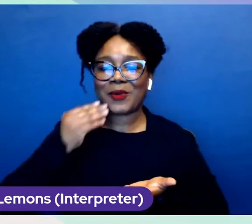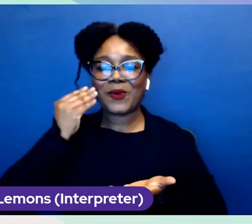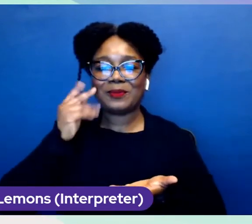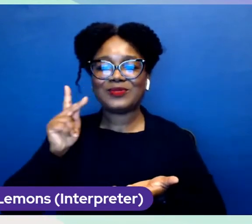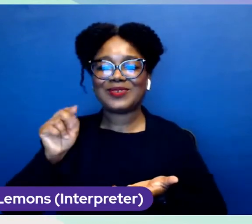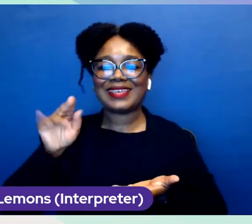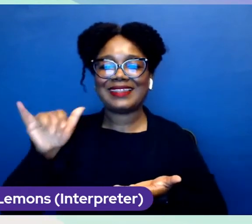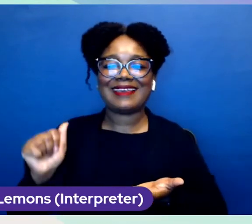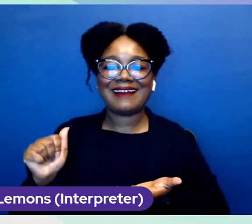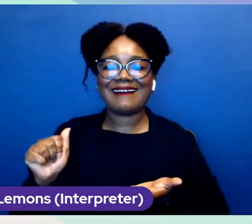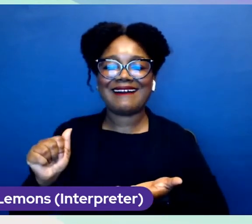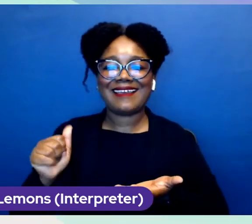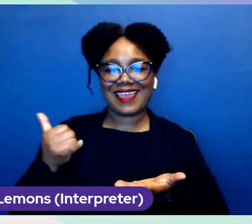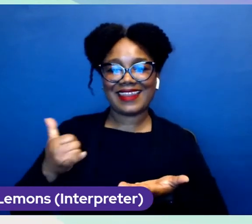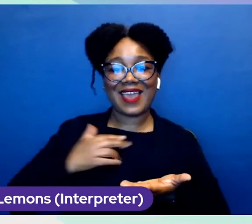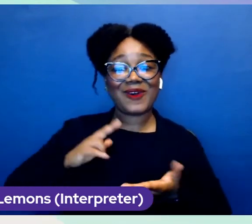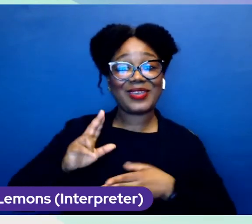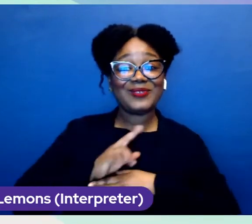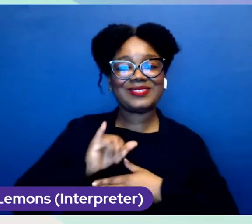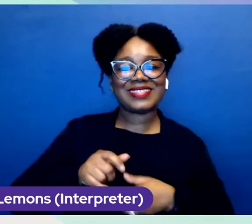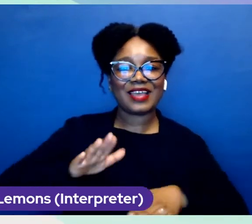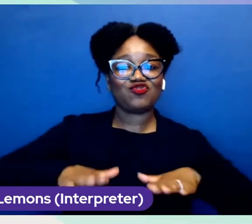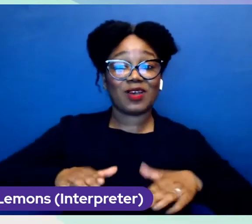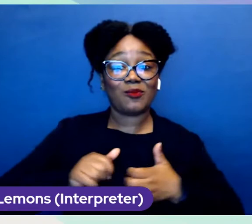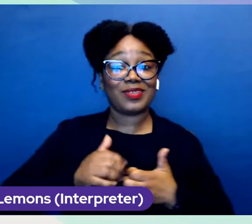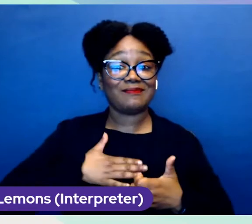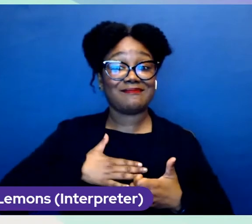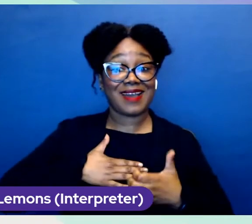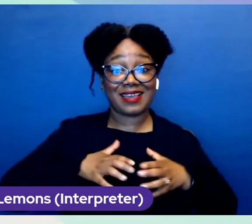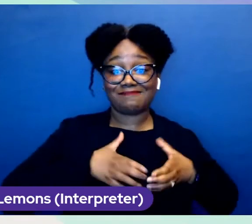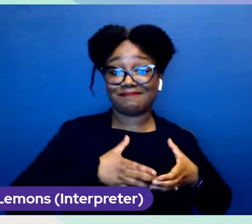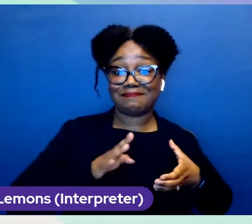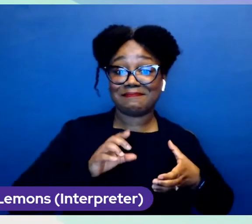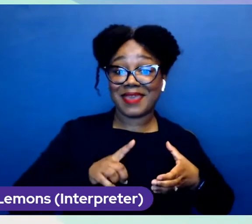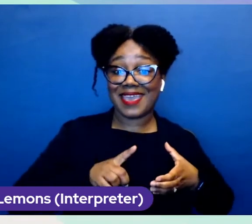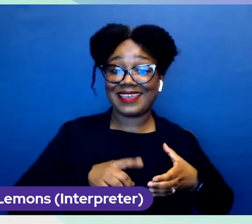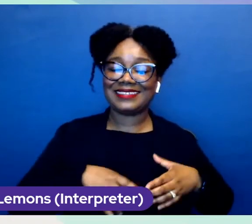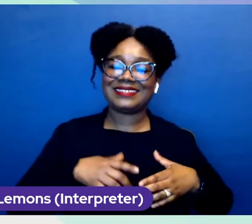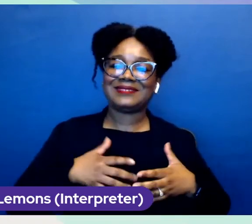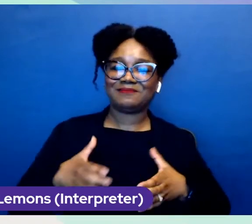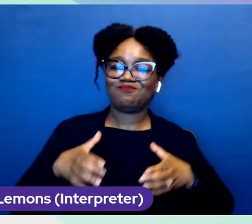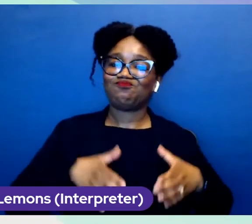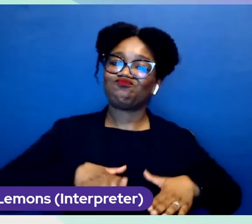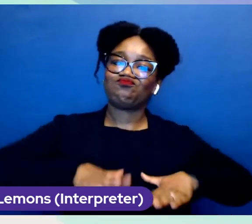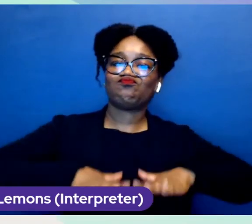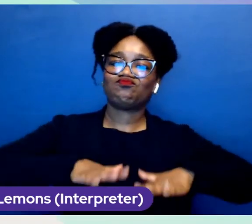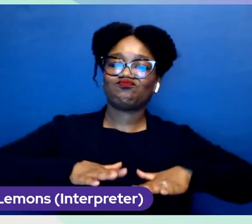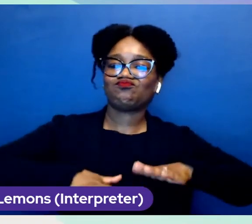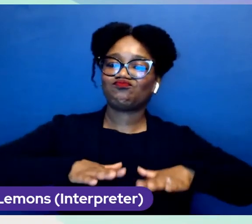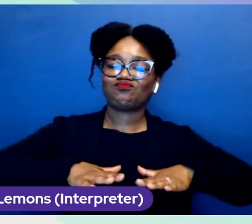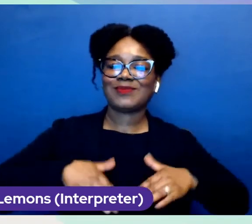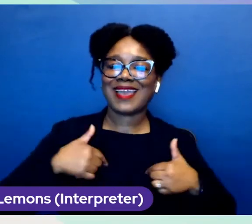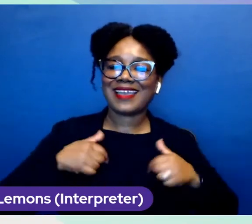it in bands that I play with here. People find it very strange, but this is my chance, you know, to keep preaching about the